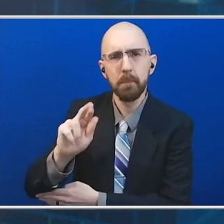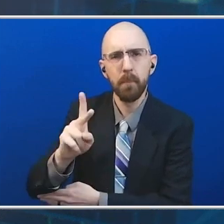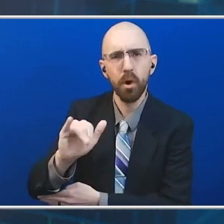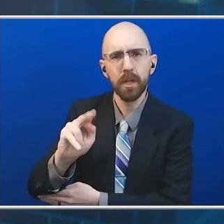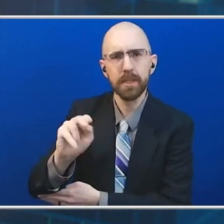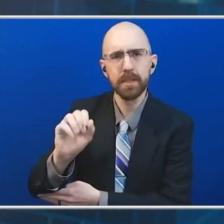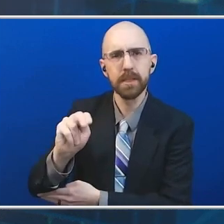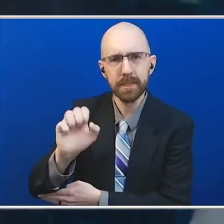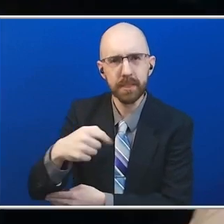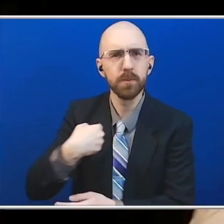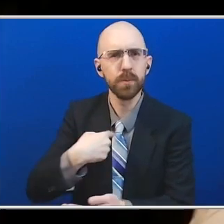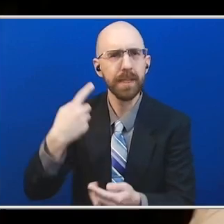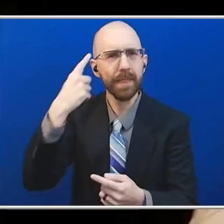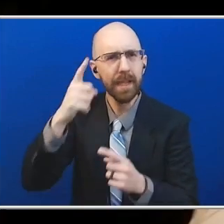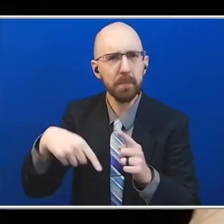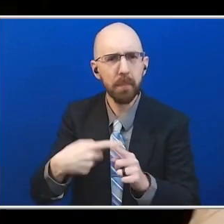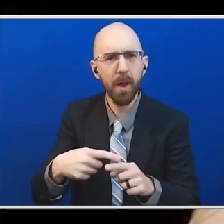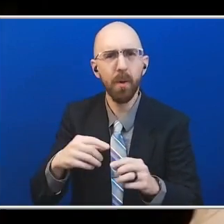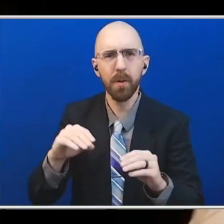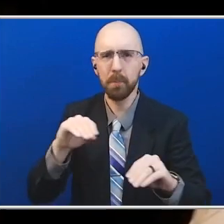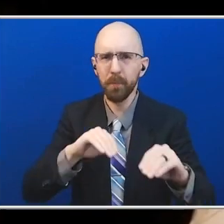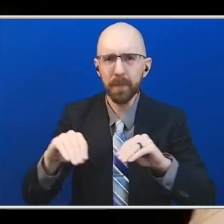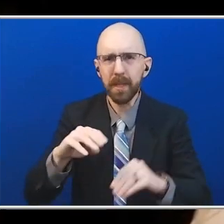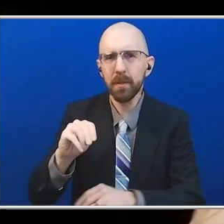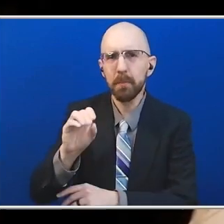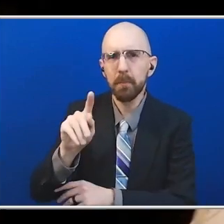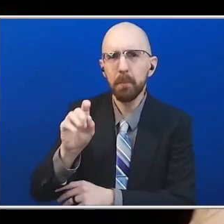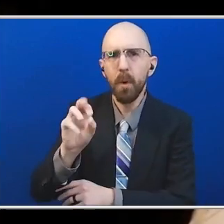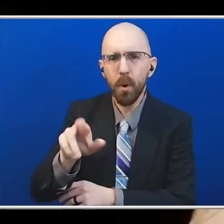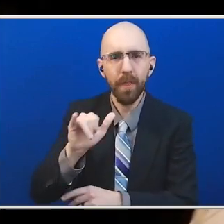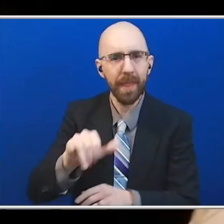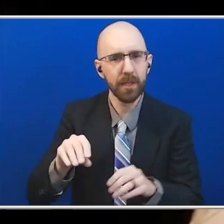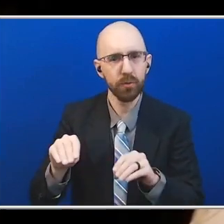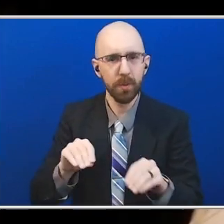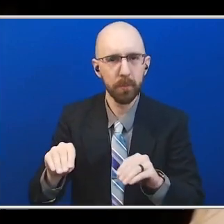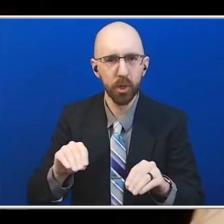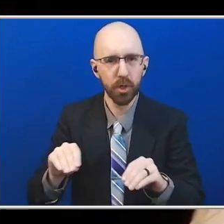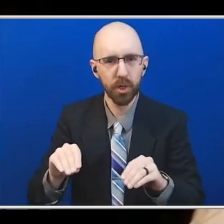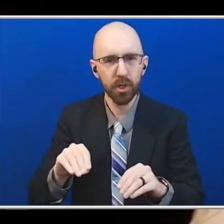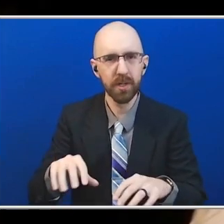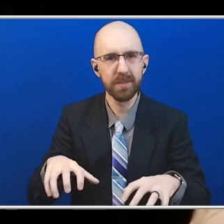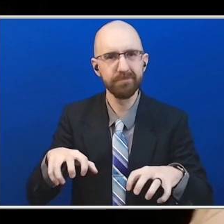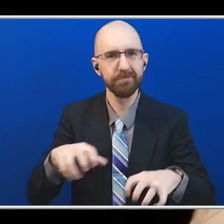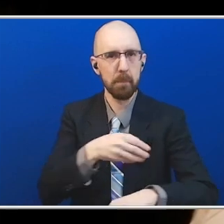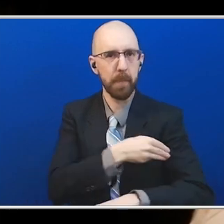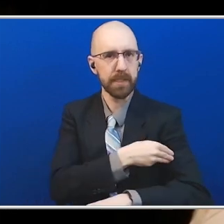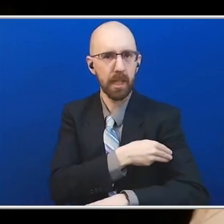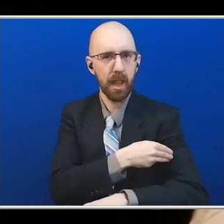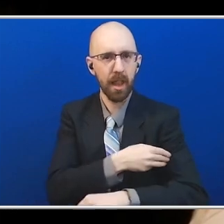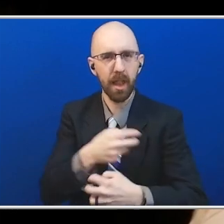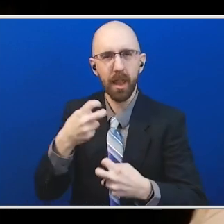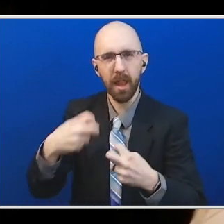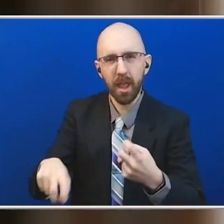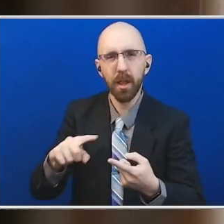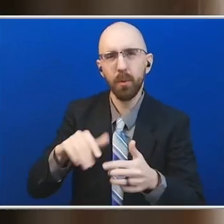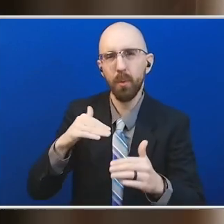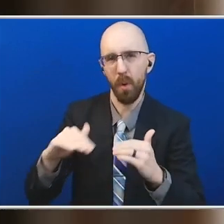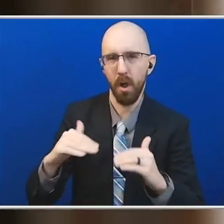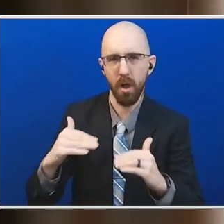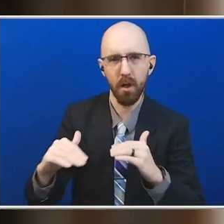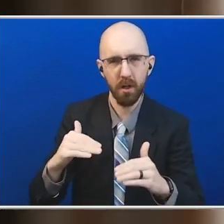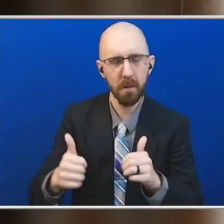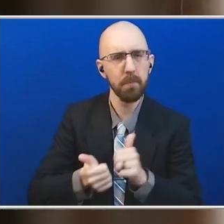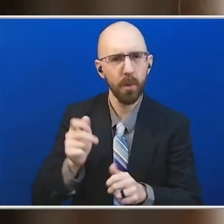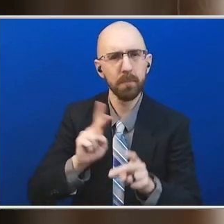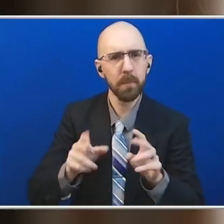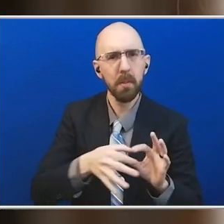motor symptoms. That's the tremor, stiff muscles, and difficulty walking that most people associate with